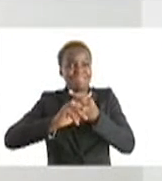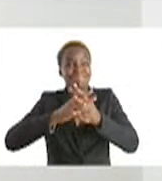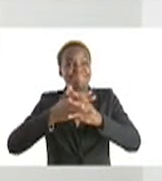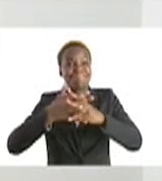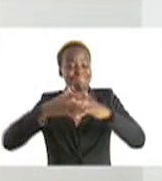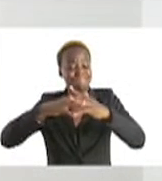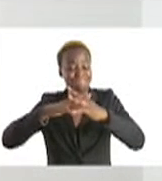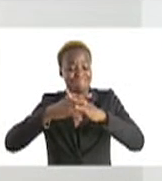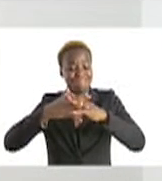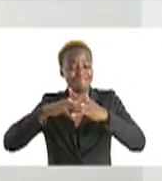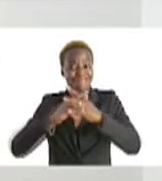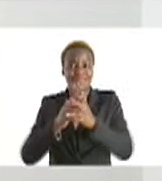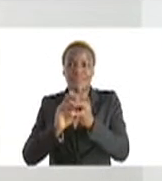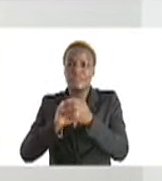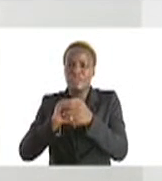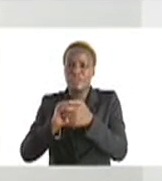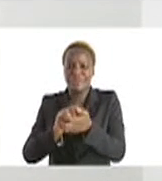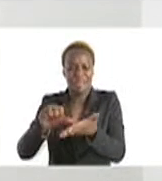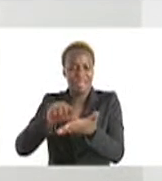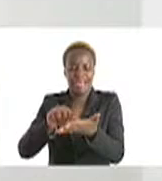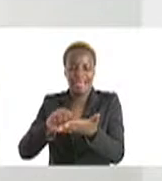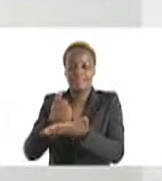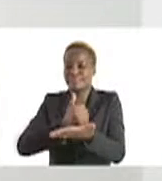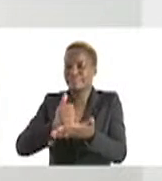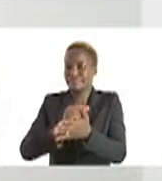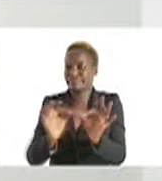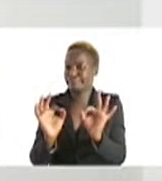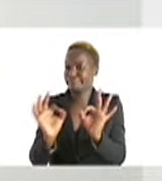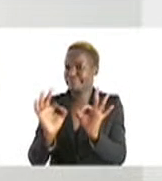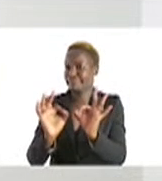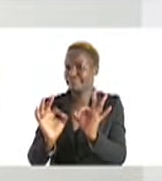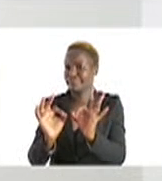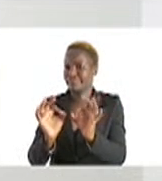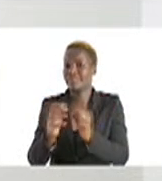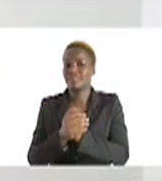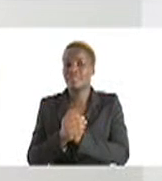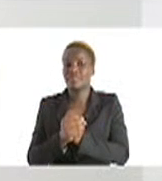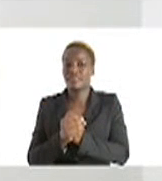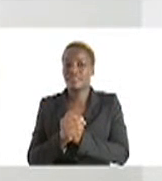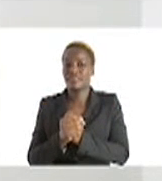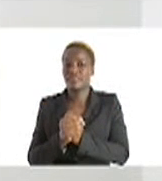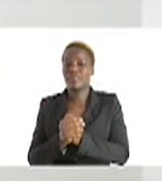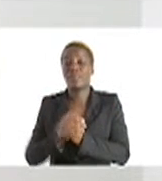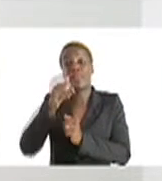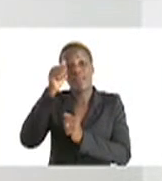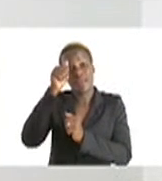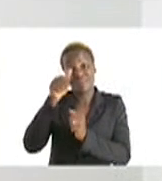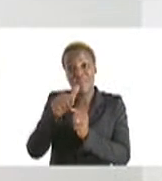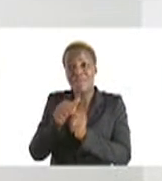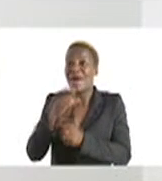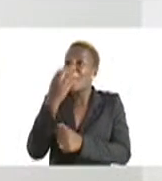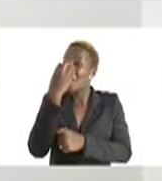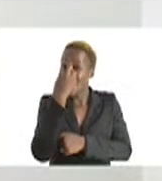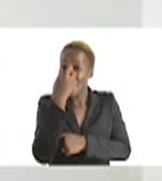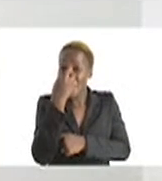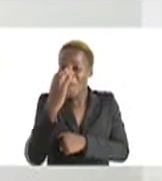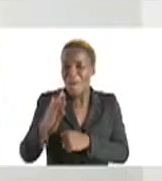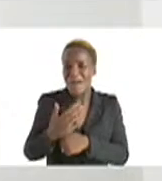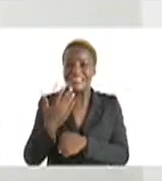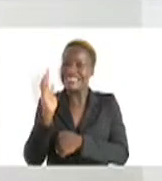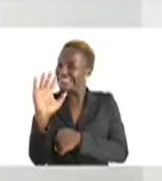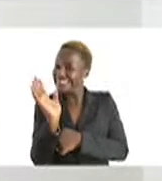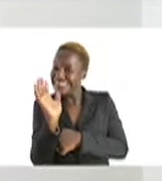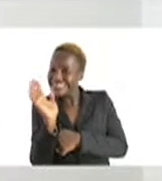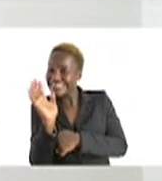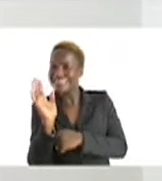throughoutly to keep all the germs away. And don't forget about Sushi. So she wants to say something.